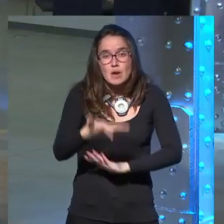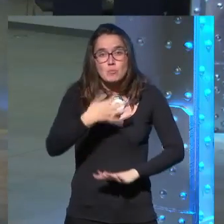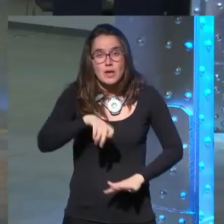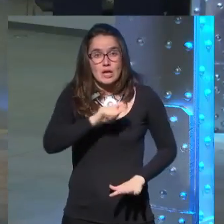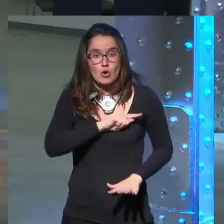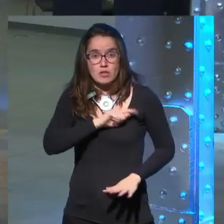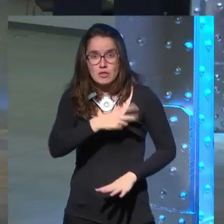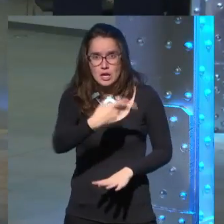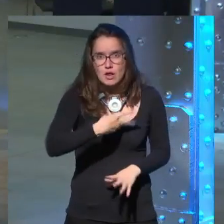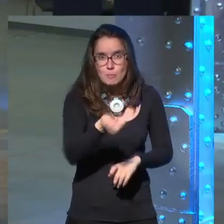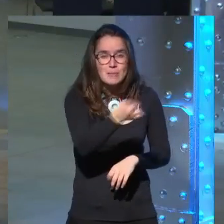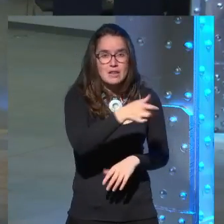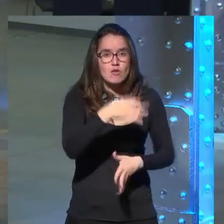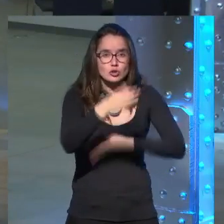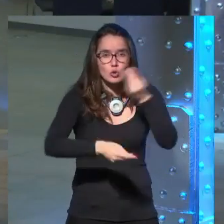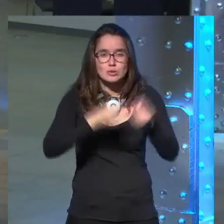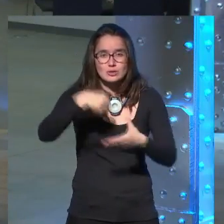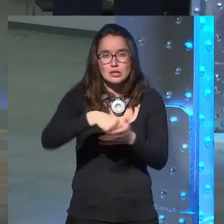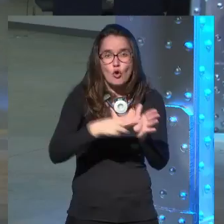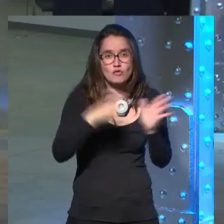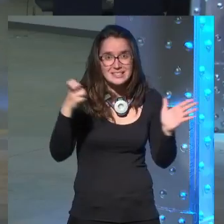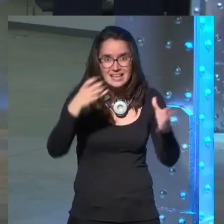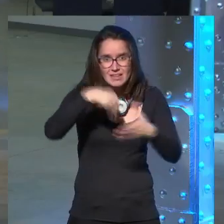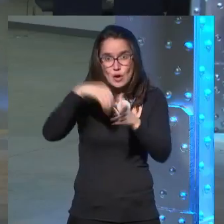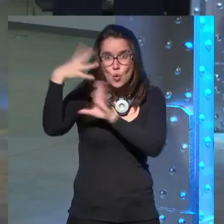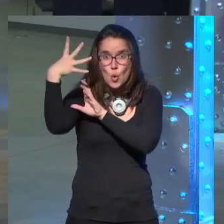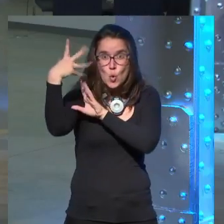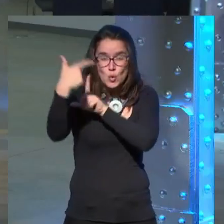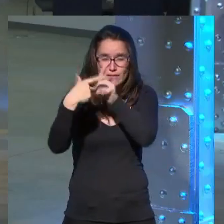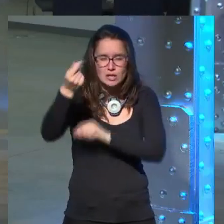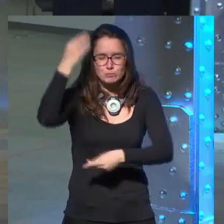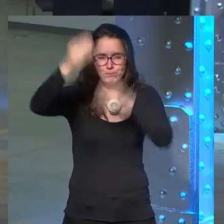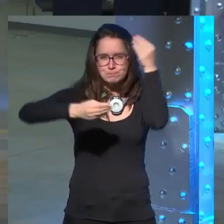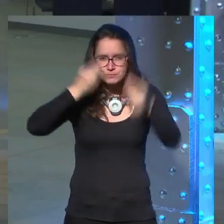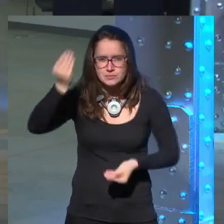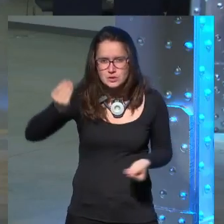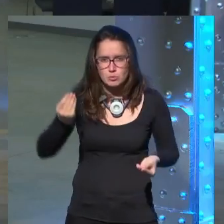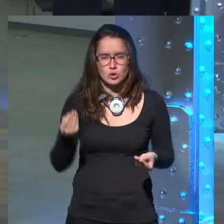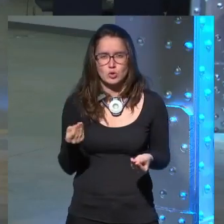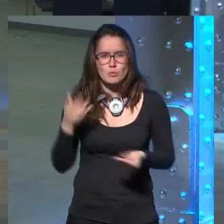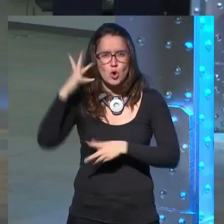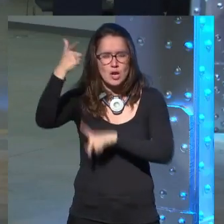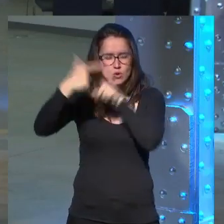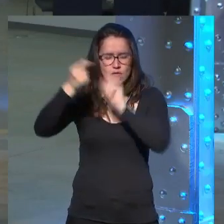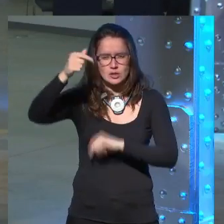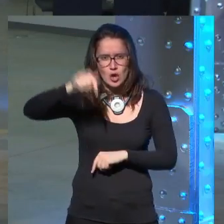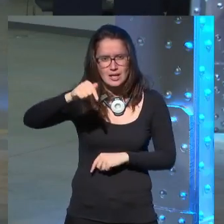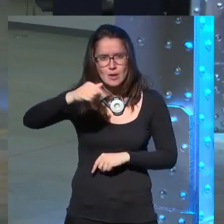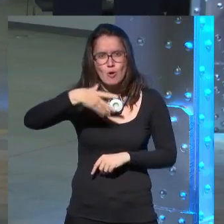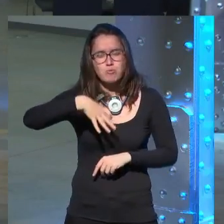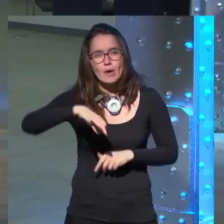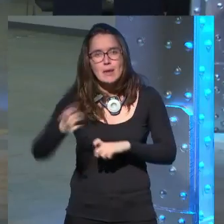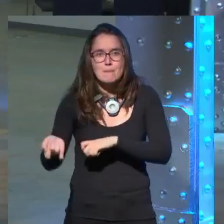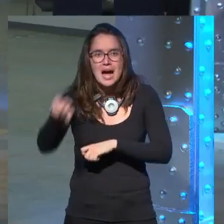apply this in physics of the universe, that we believe what our universe is like here should be very much like the